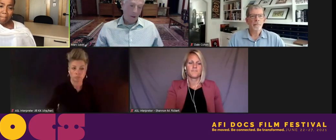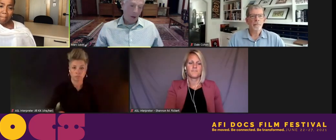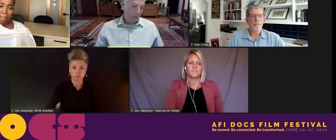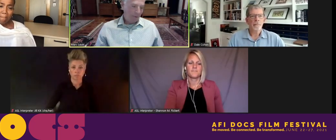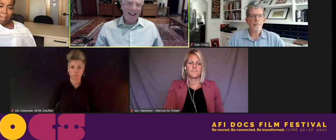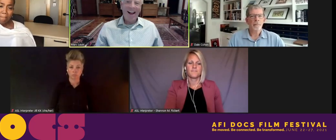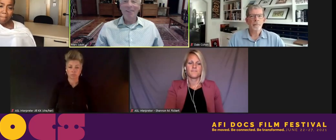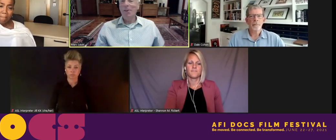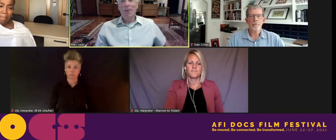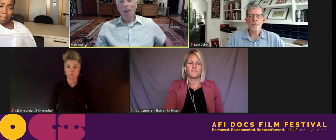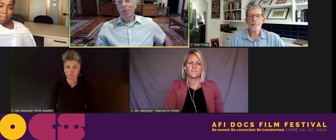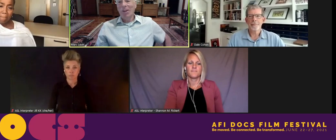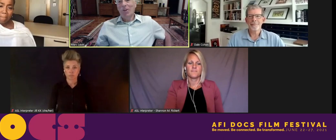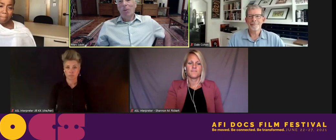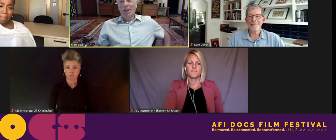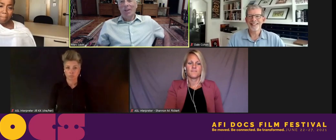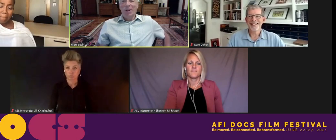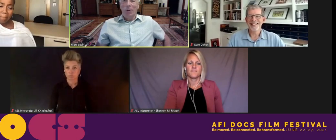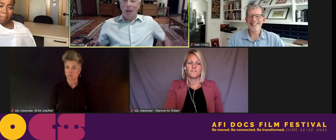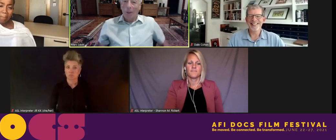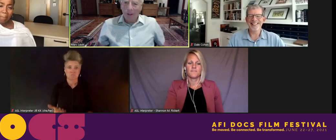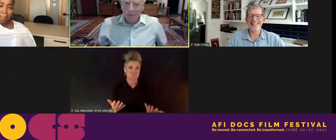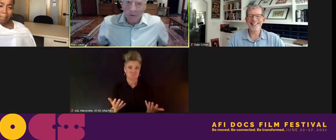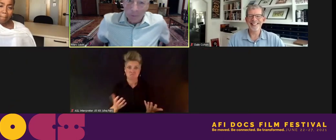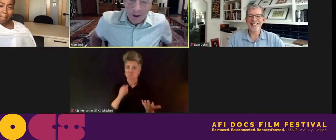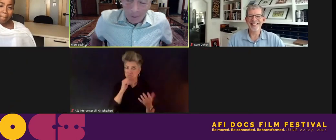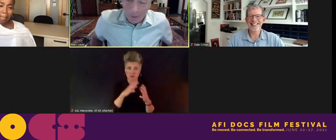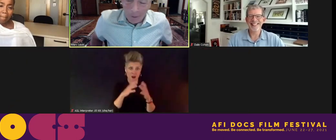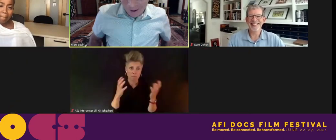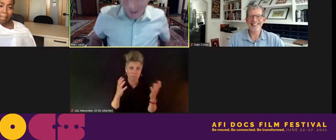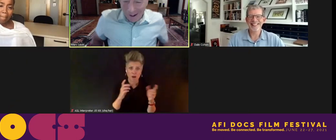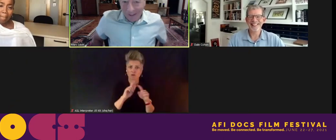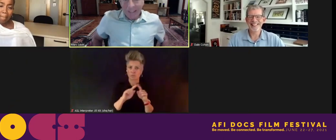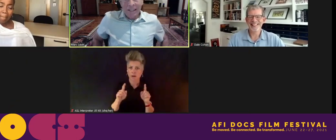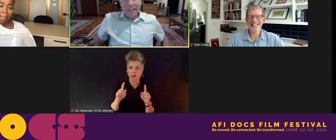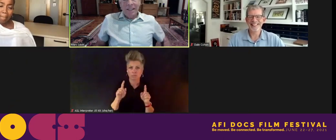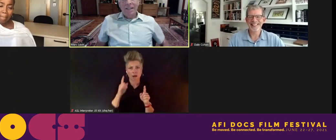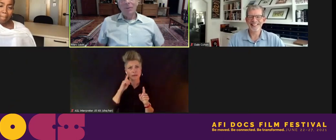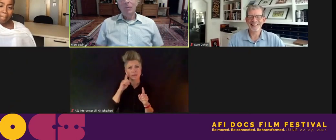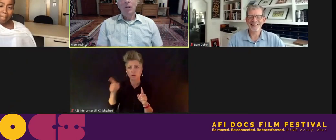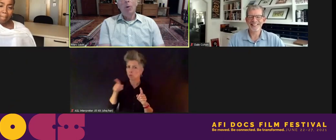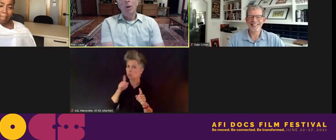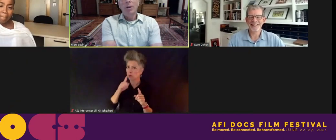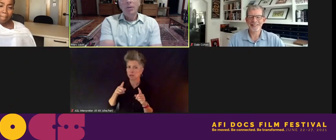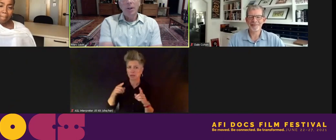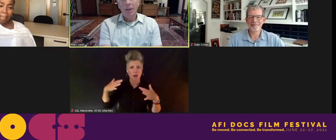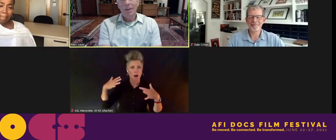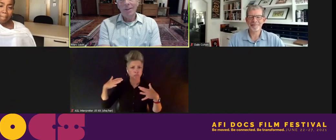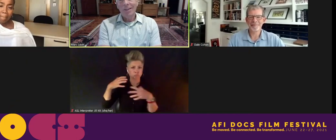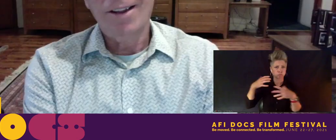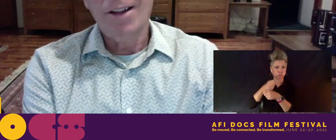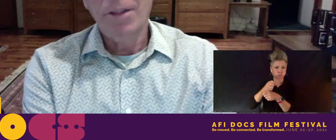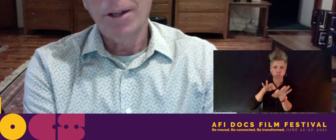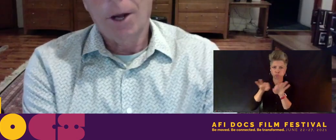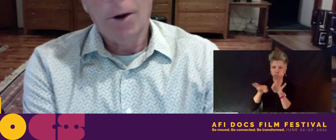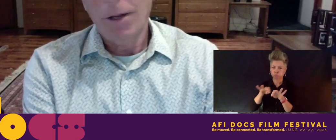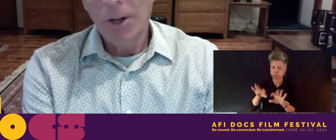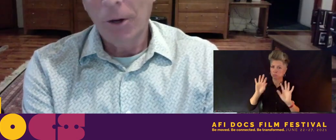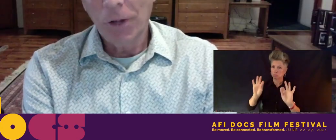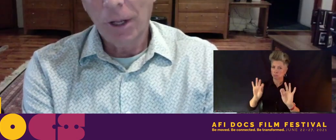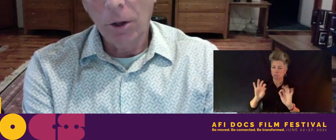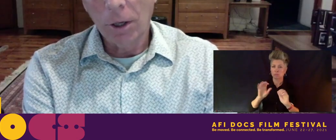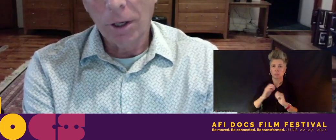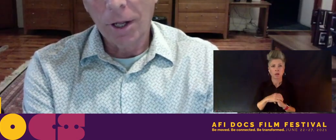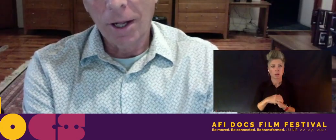I know, uh, not much. I mean, I think you and Abby have summed it up. you know, it's, it's, it's, and I think Harry,